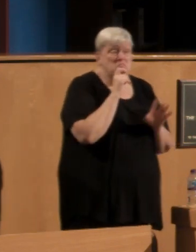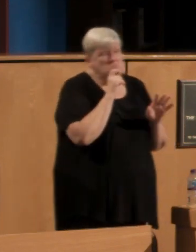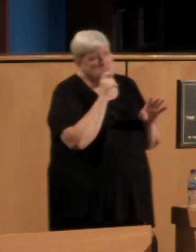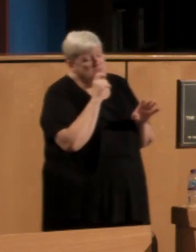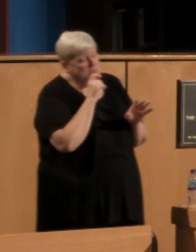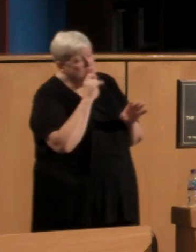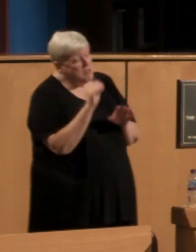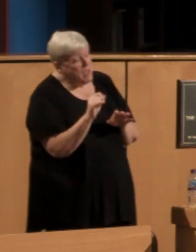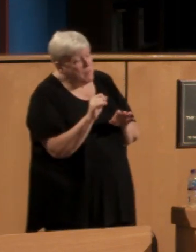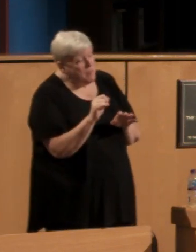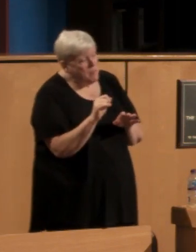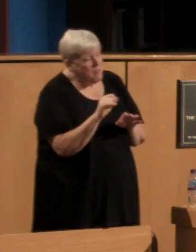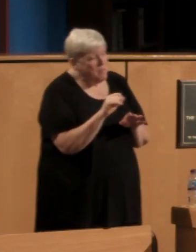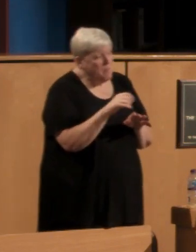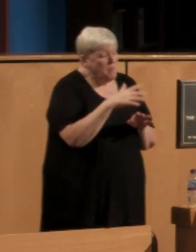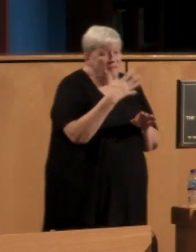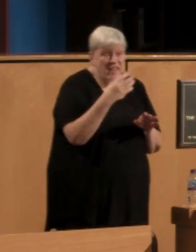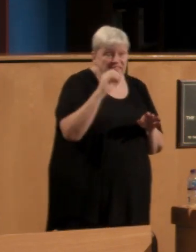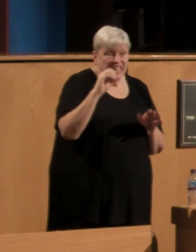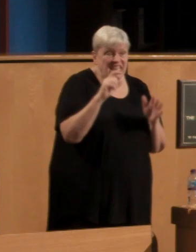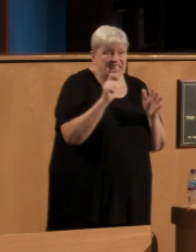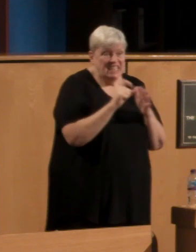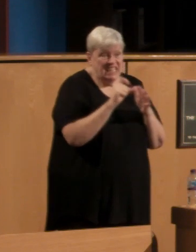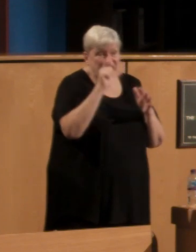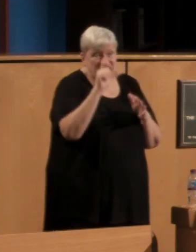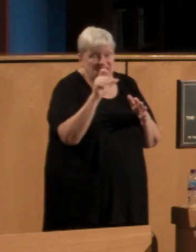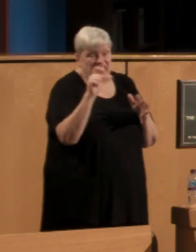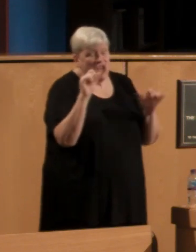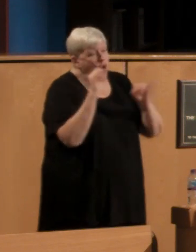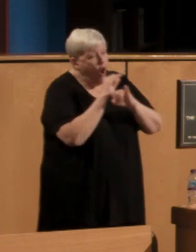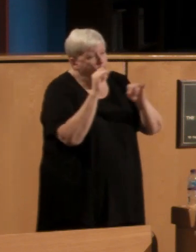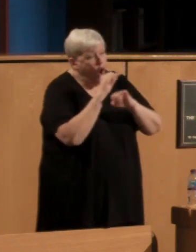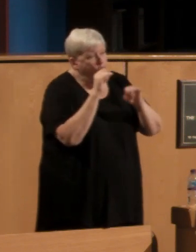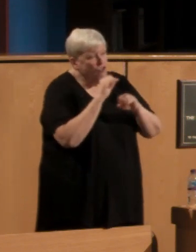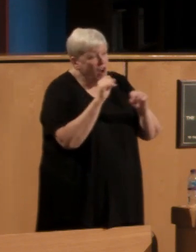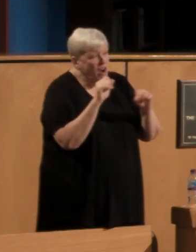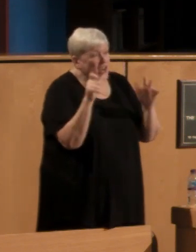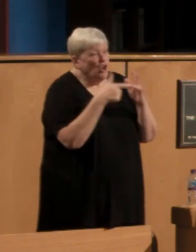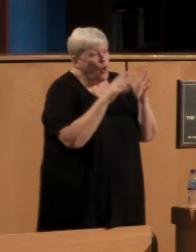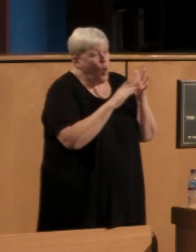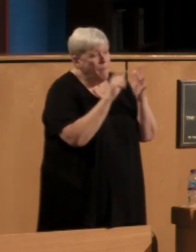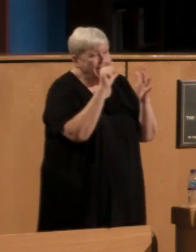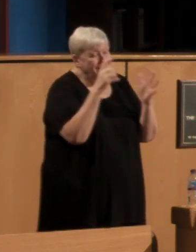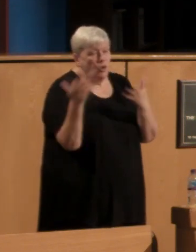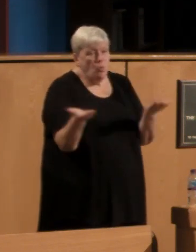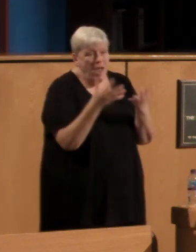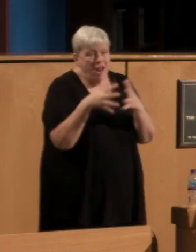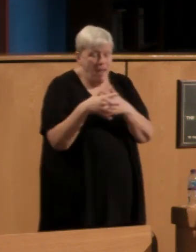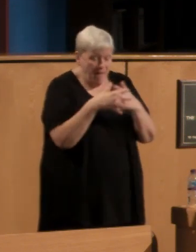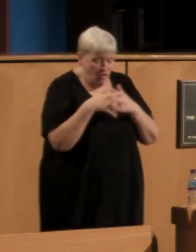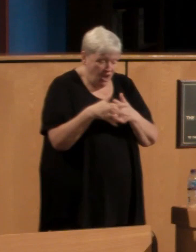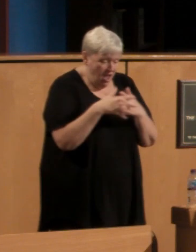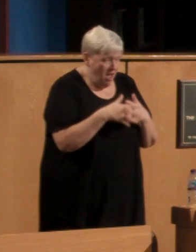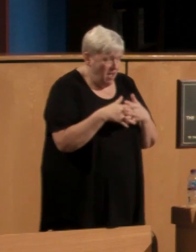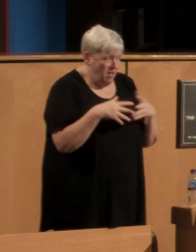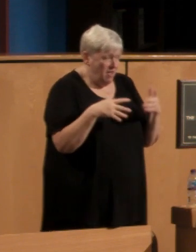I blame the 50s EC horror comics in America because there was a series of